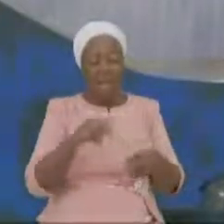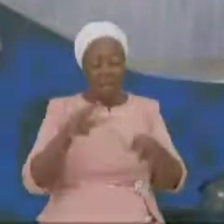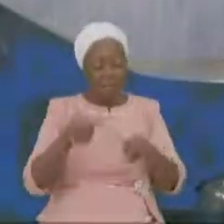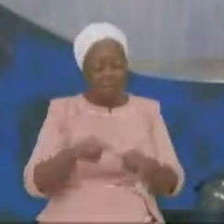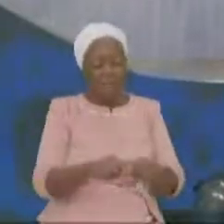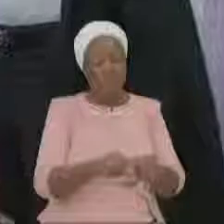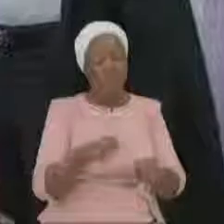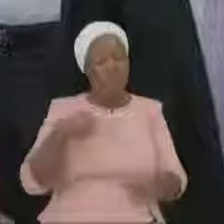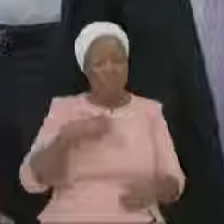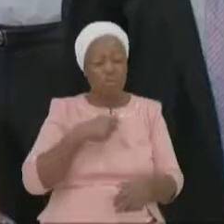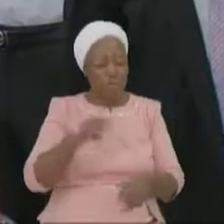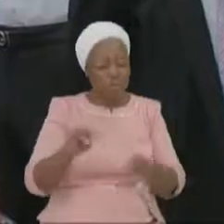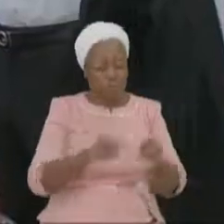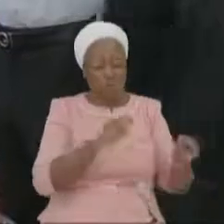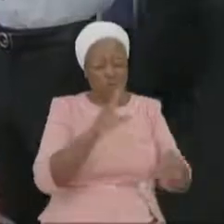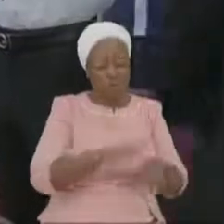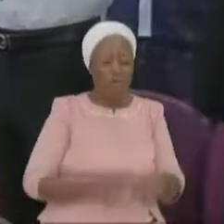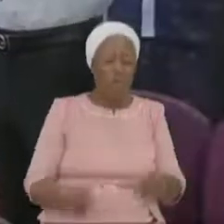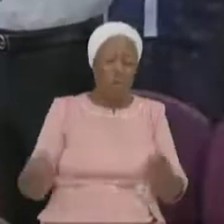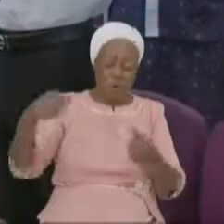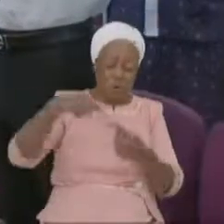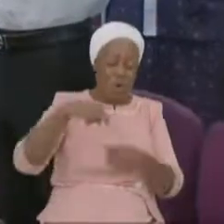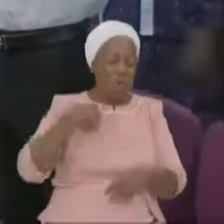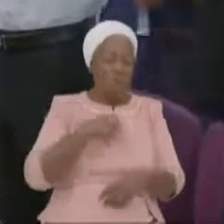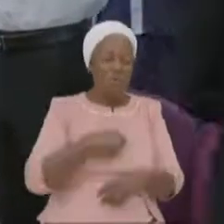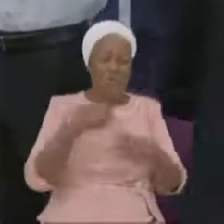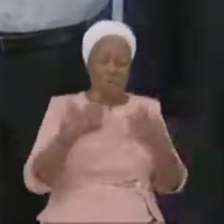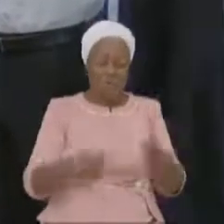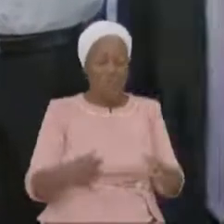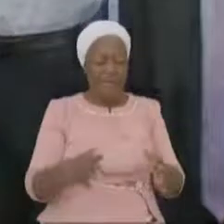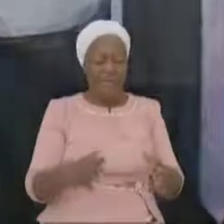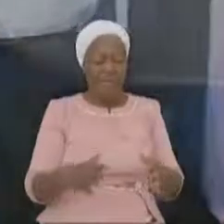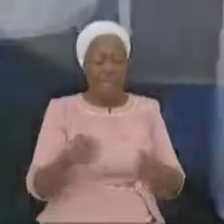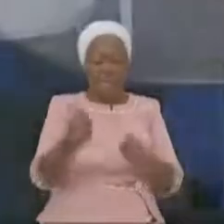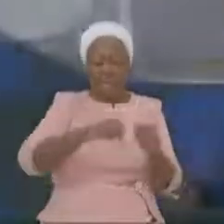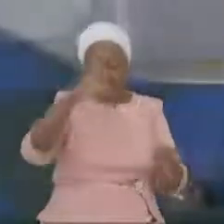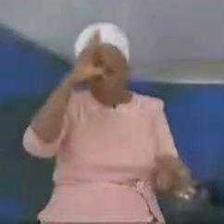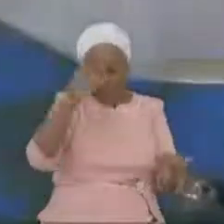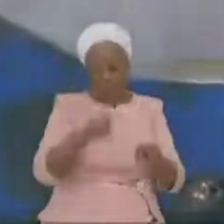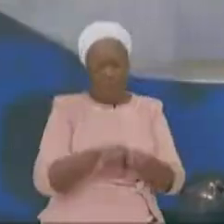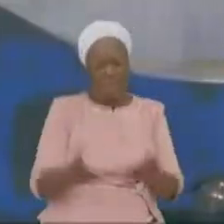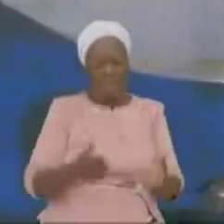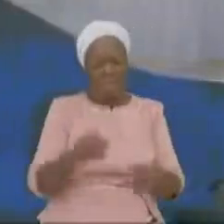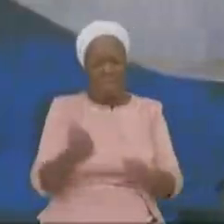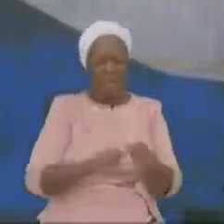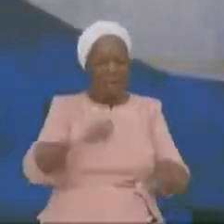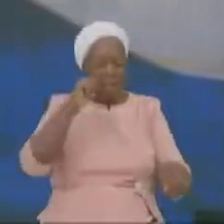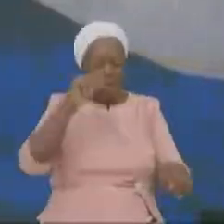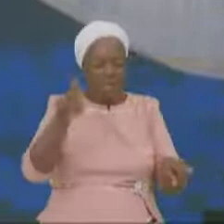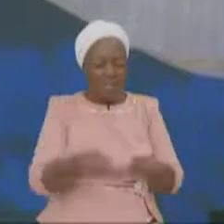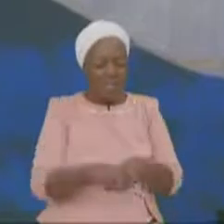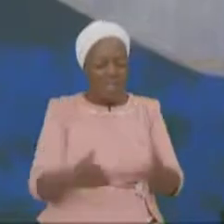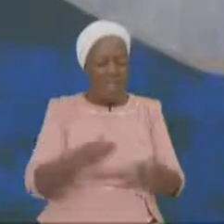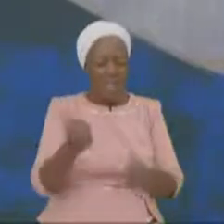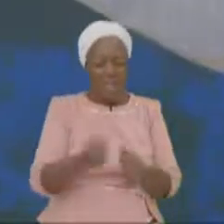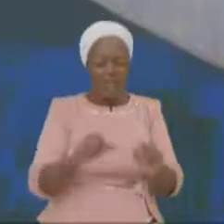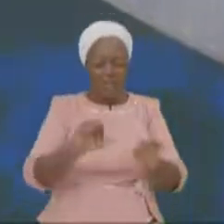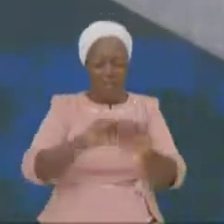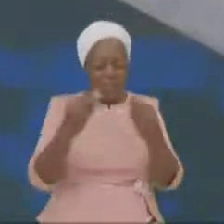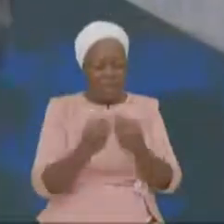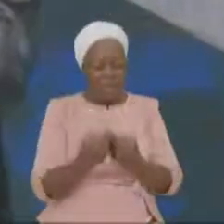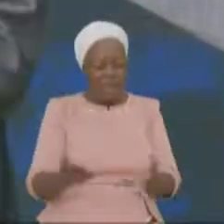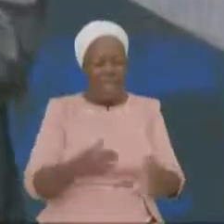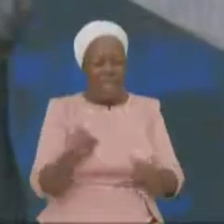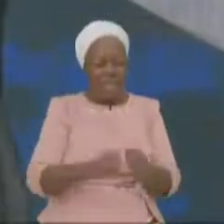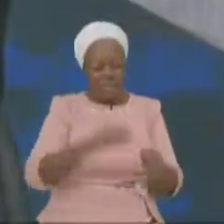we're finished. Every brother here, every sister here, every family here, every